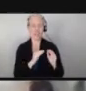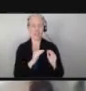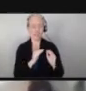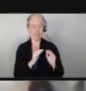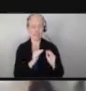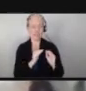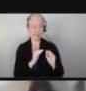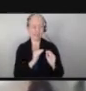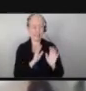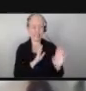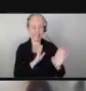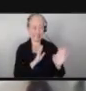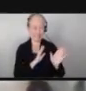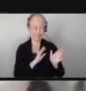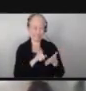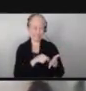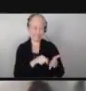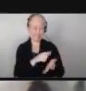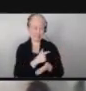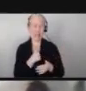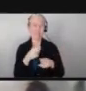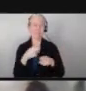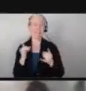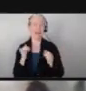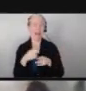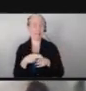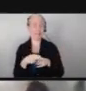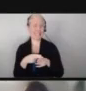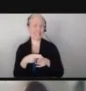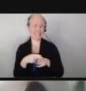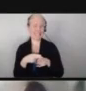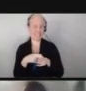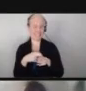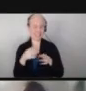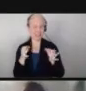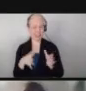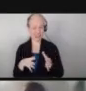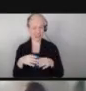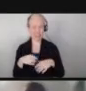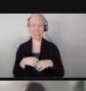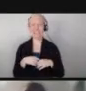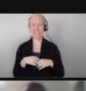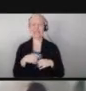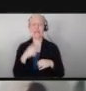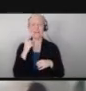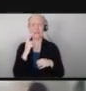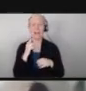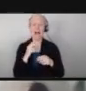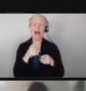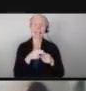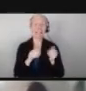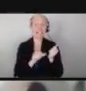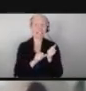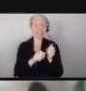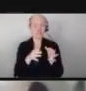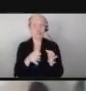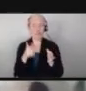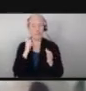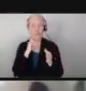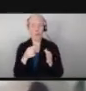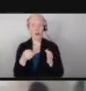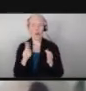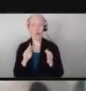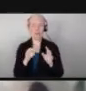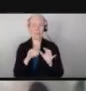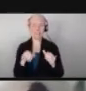for Human System Risk Management, but I do look forward to talking through this. I hope that what you guys have seen in this panel